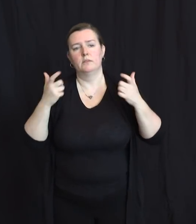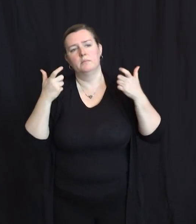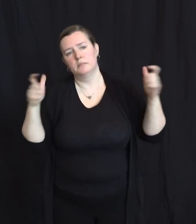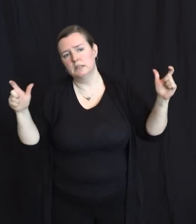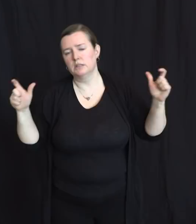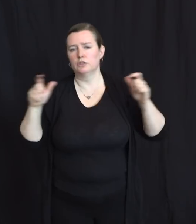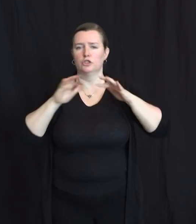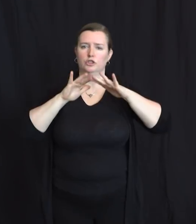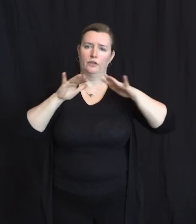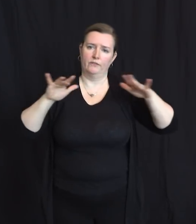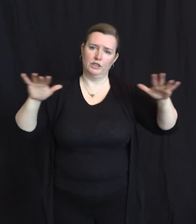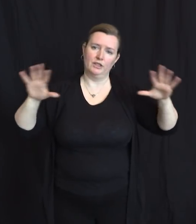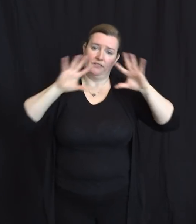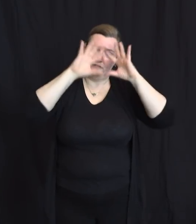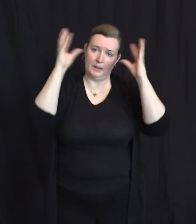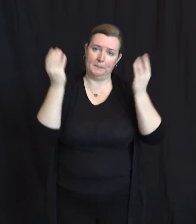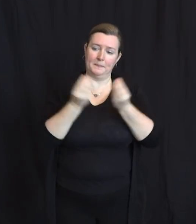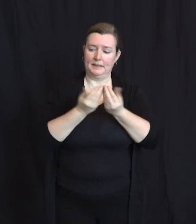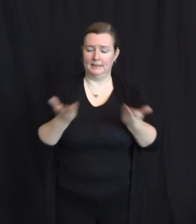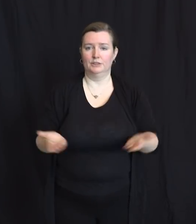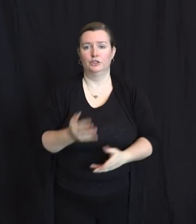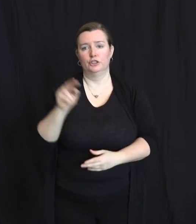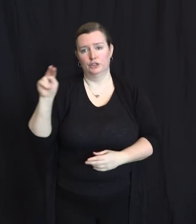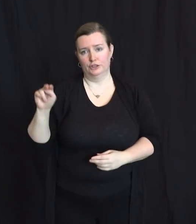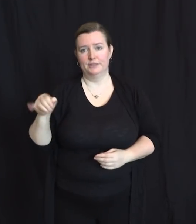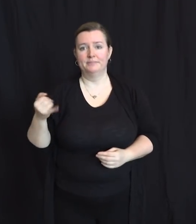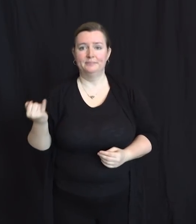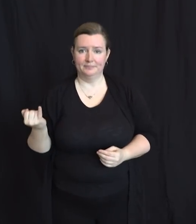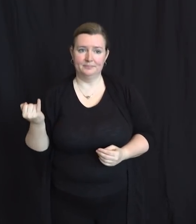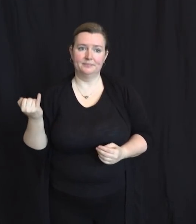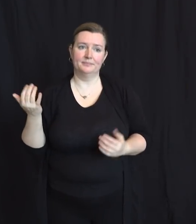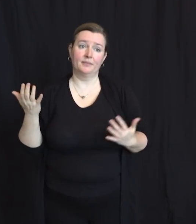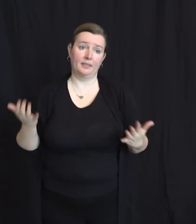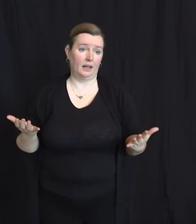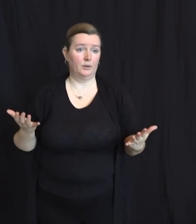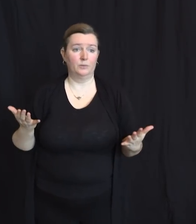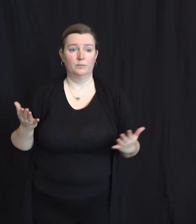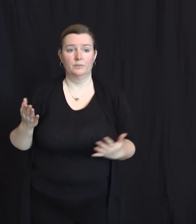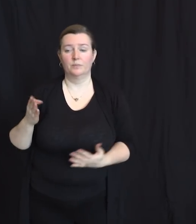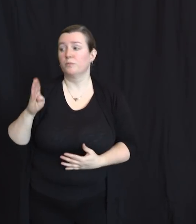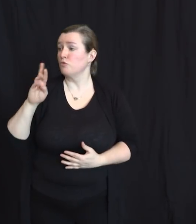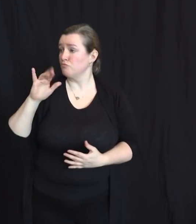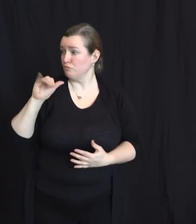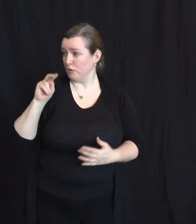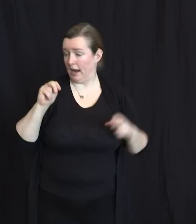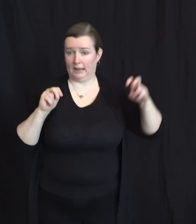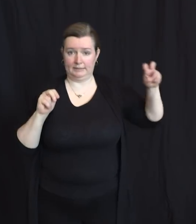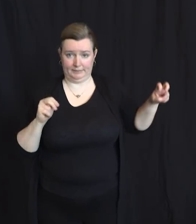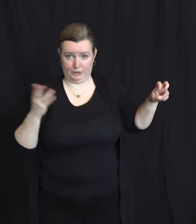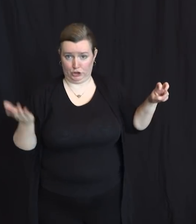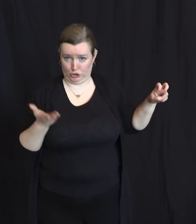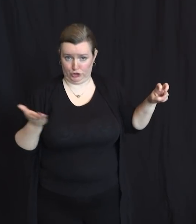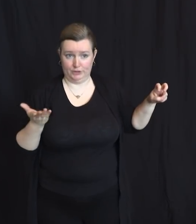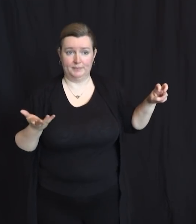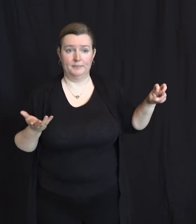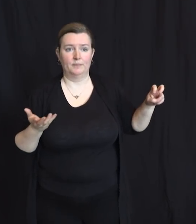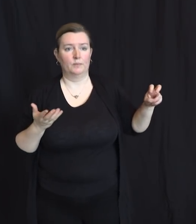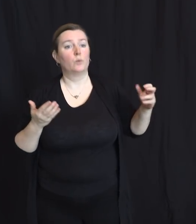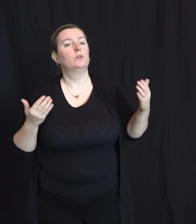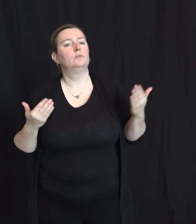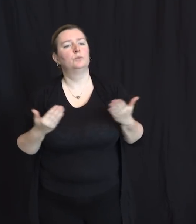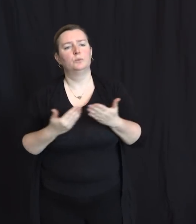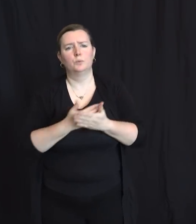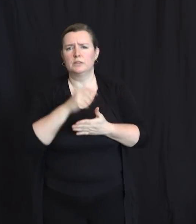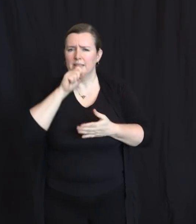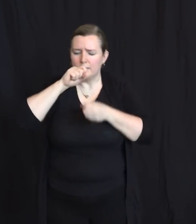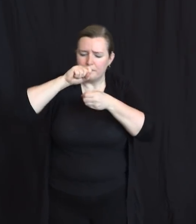Now, moving forward. Today, with Brian here, I am pleased to announce that because of the new saliva-based training which